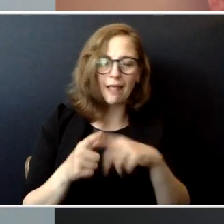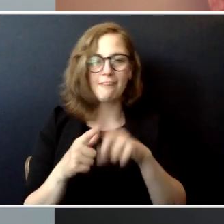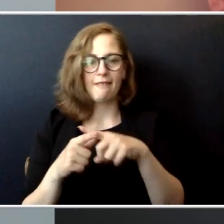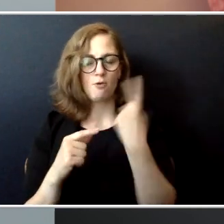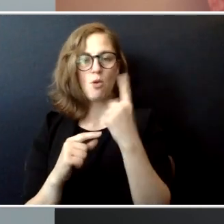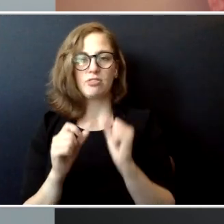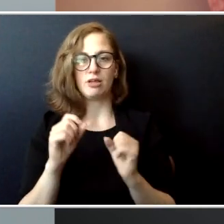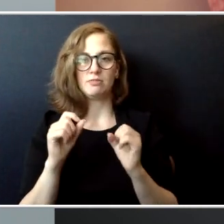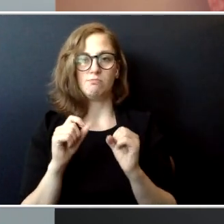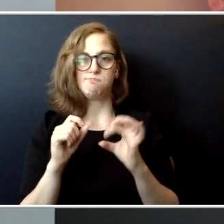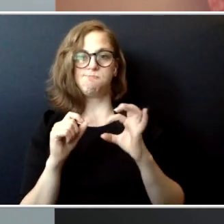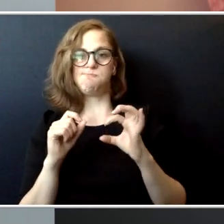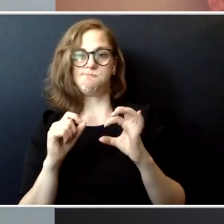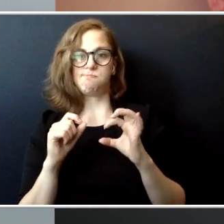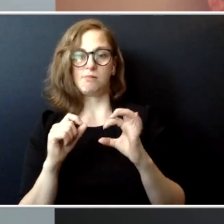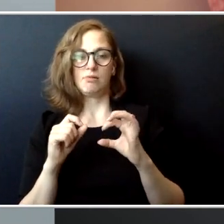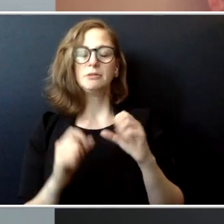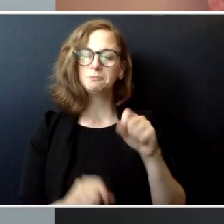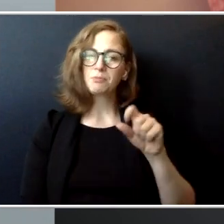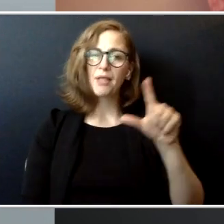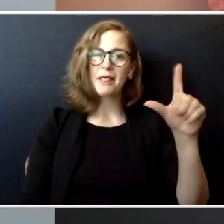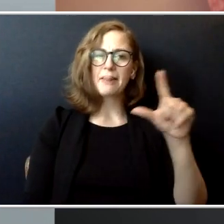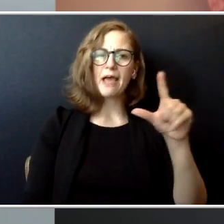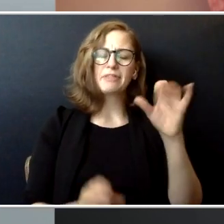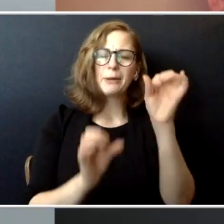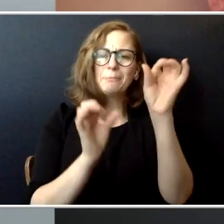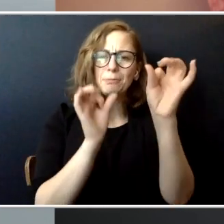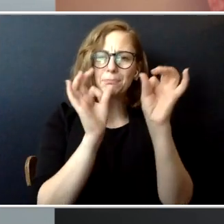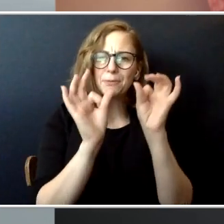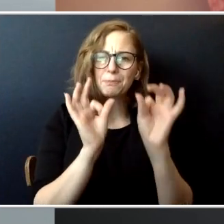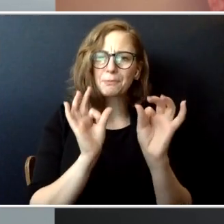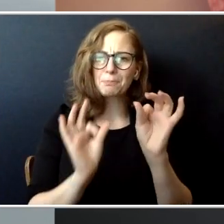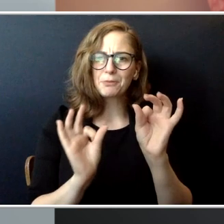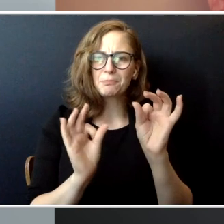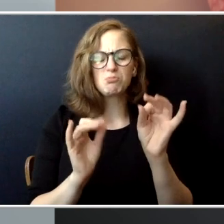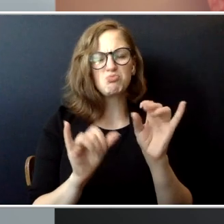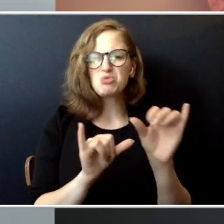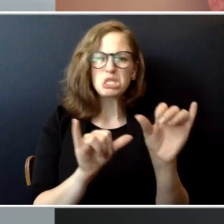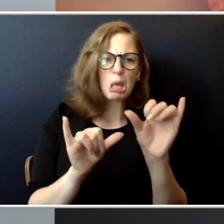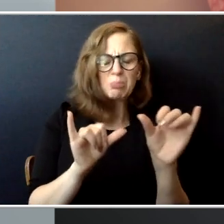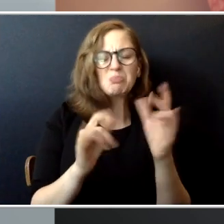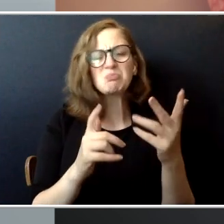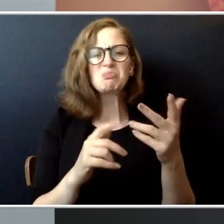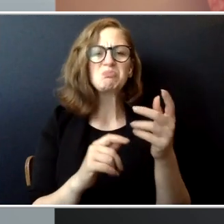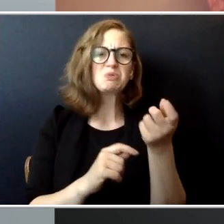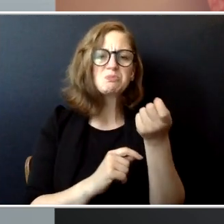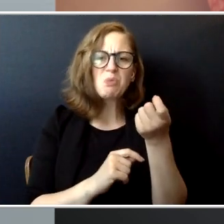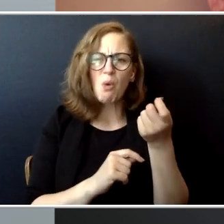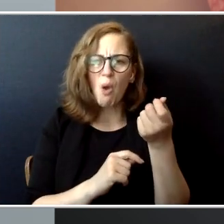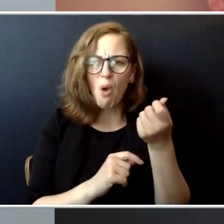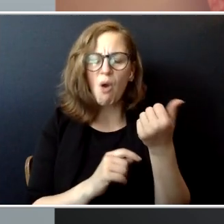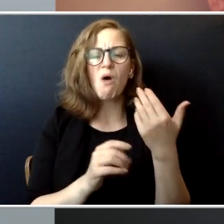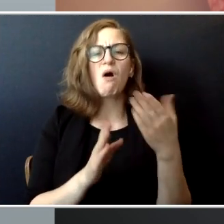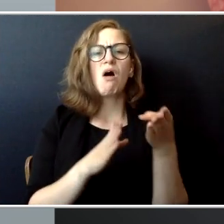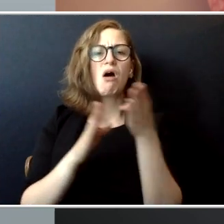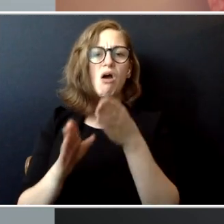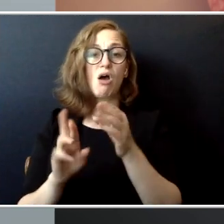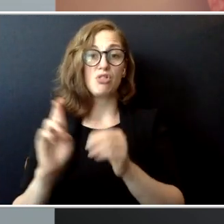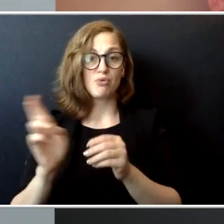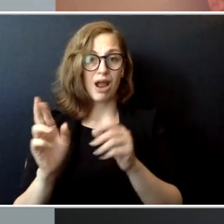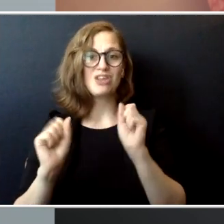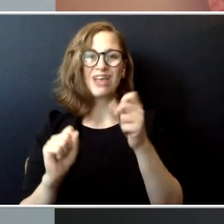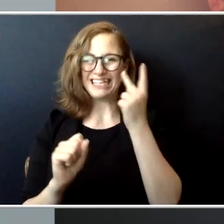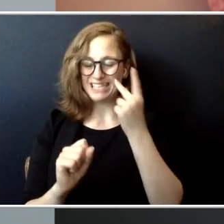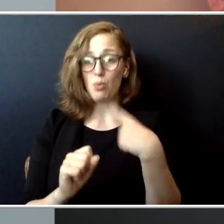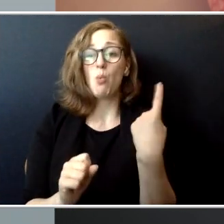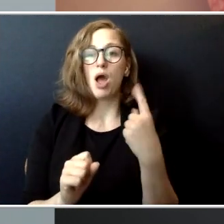the left-hand side, they're all relatively the same size. They're pretty small, and on the right, you can see that one of them is substantially more enlarged than the